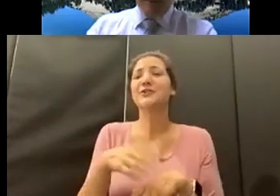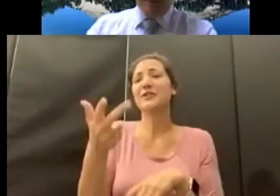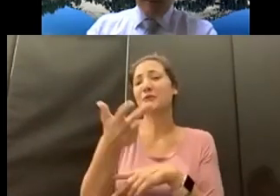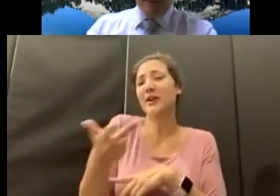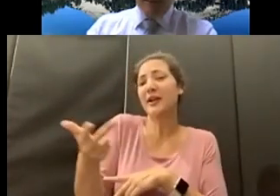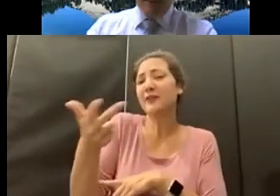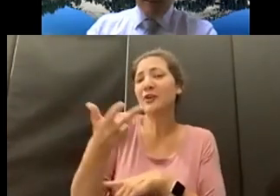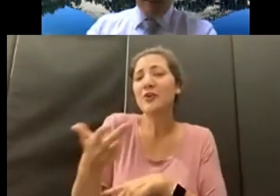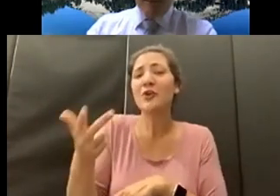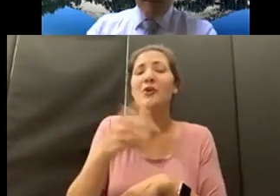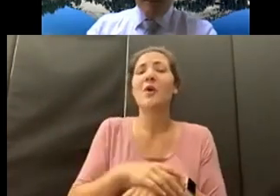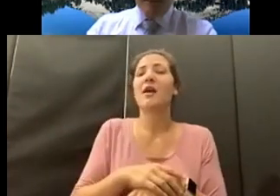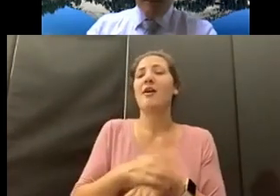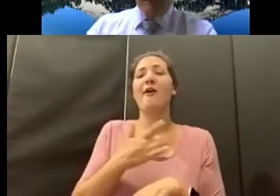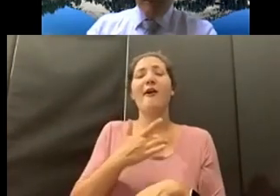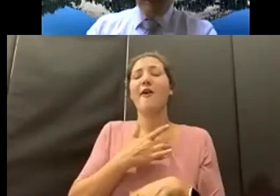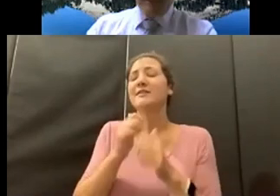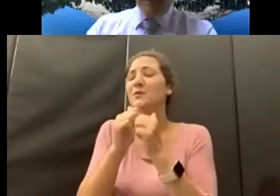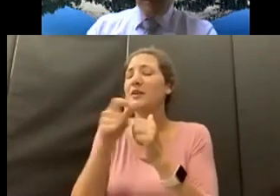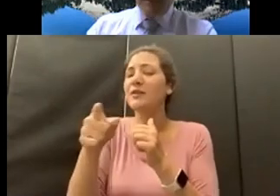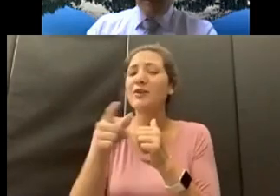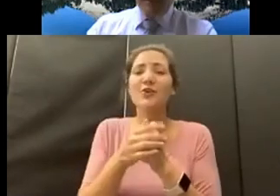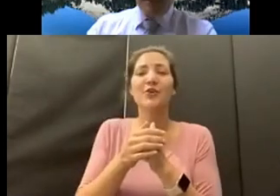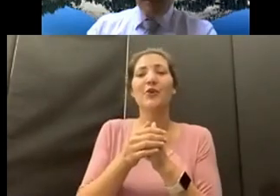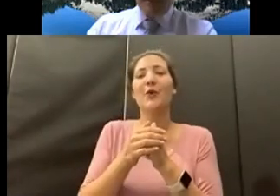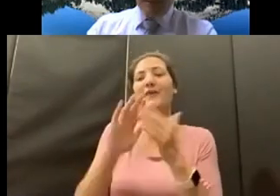community. We're here to make it better. Thank you